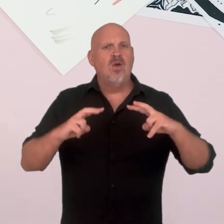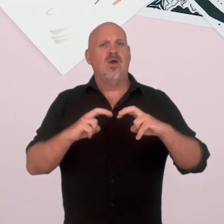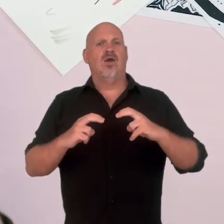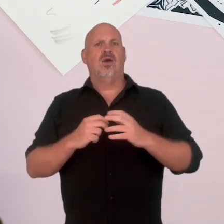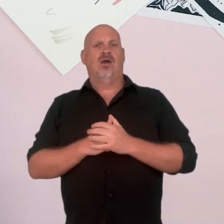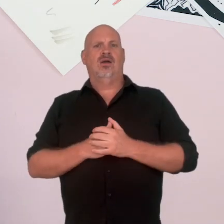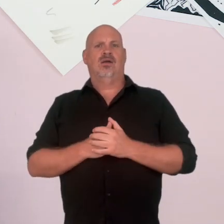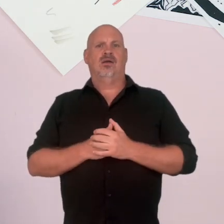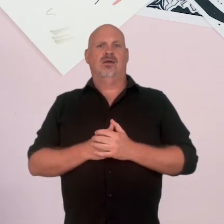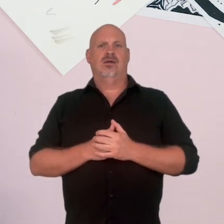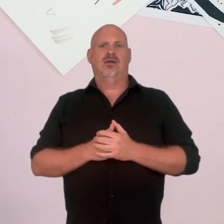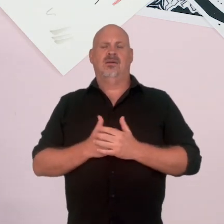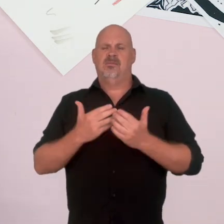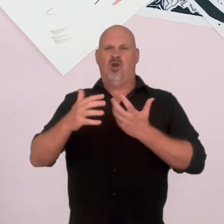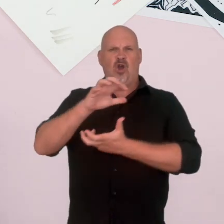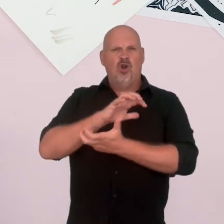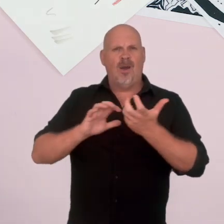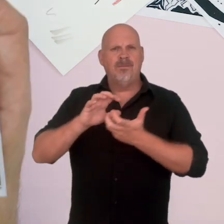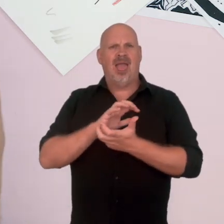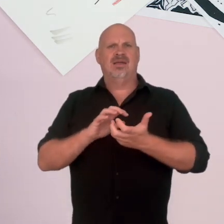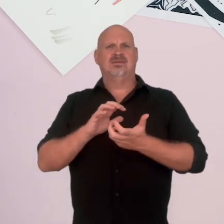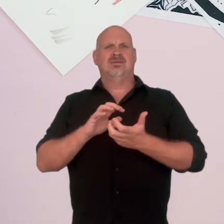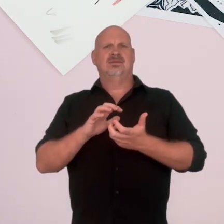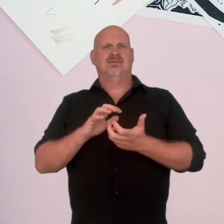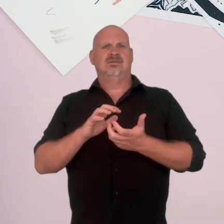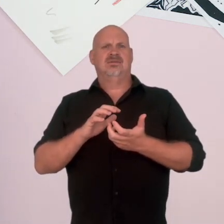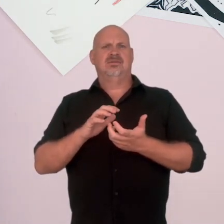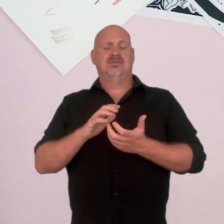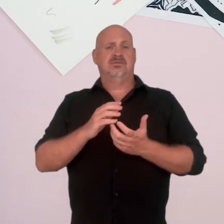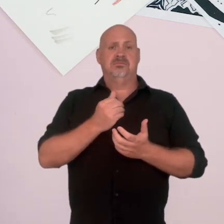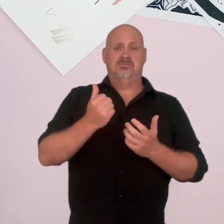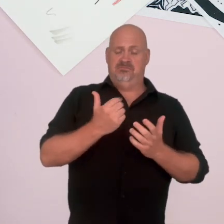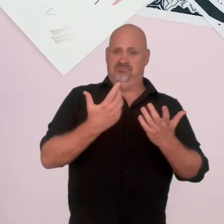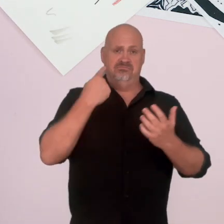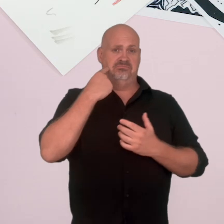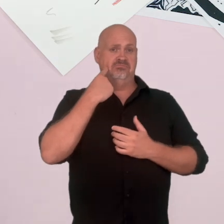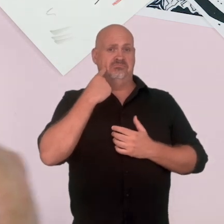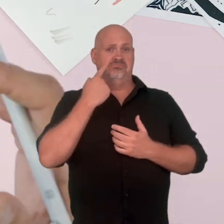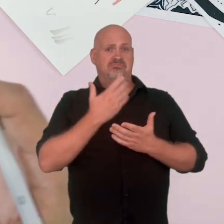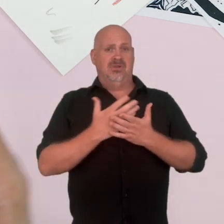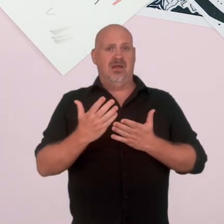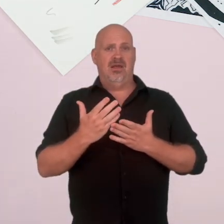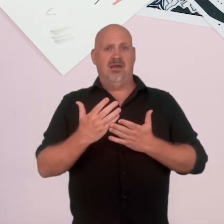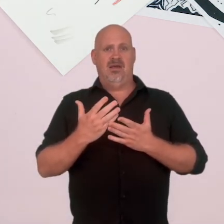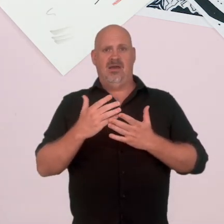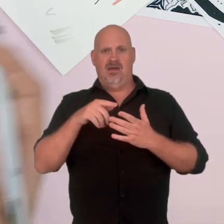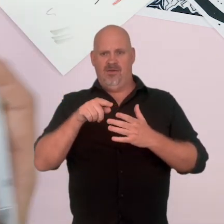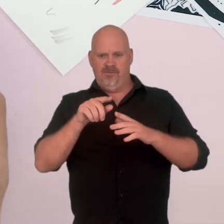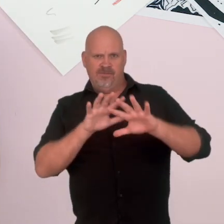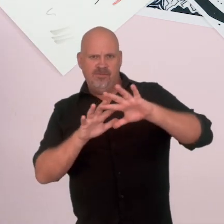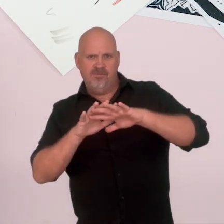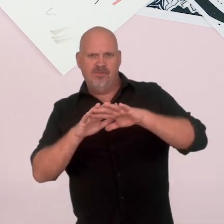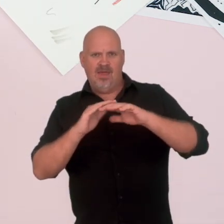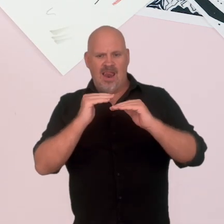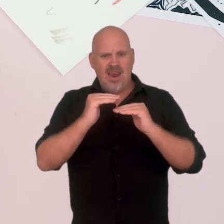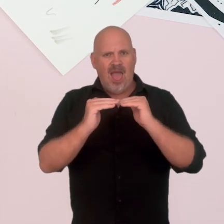straightforward and maybe more complicated or layered parts of an